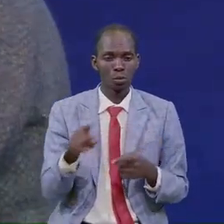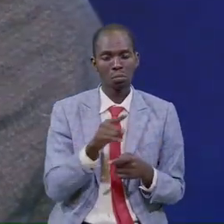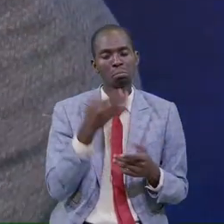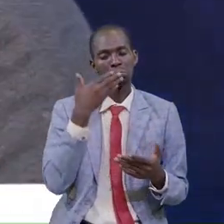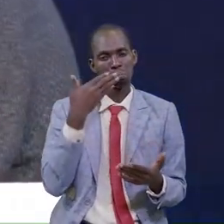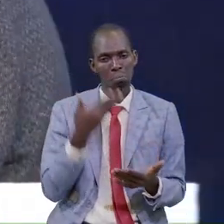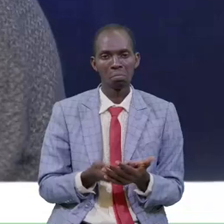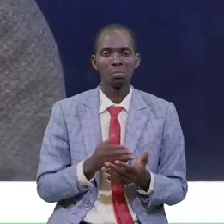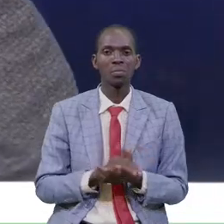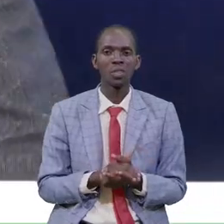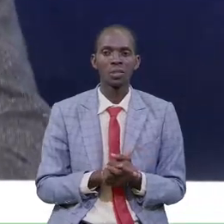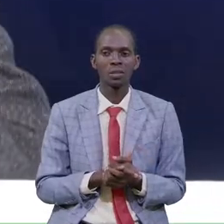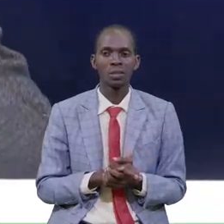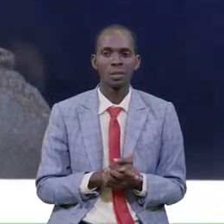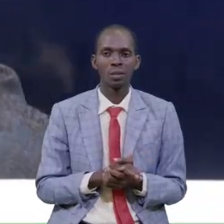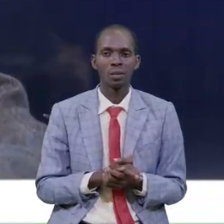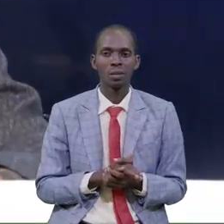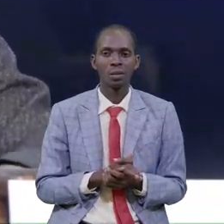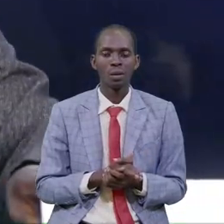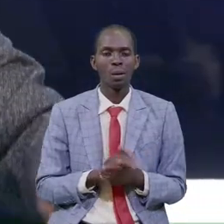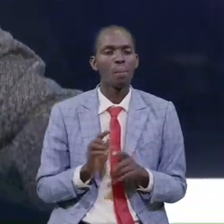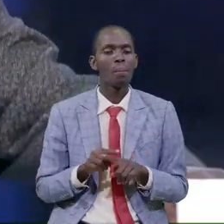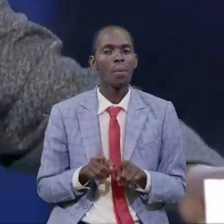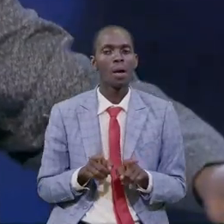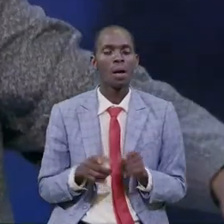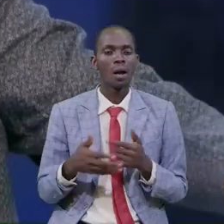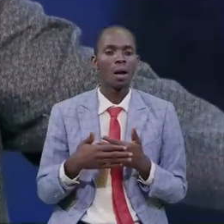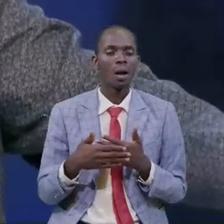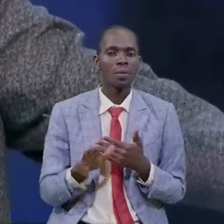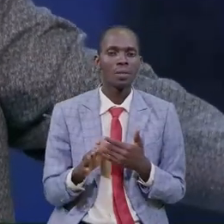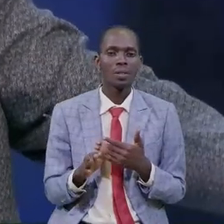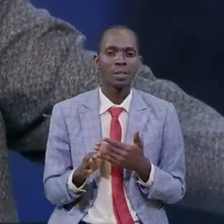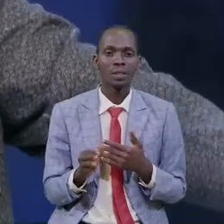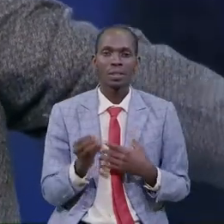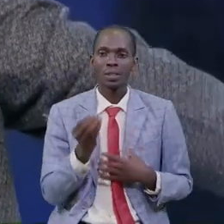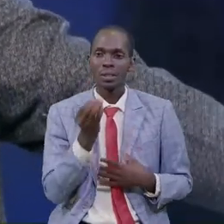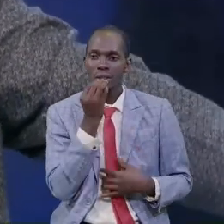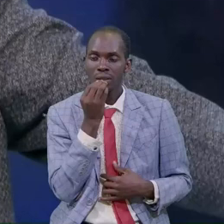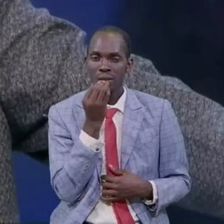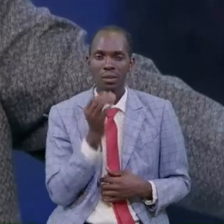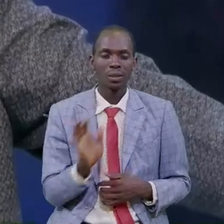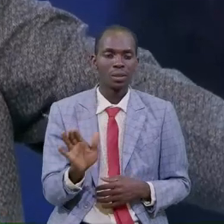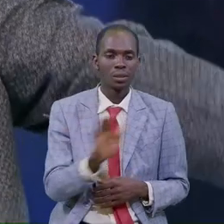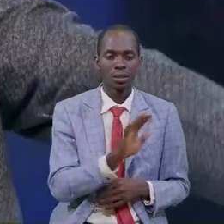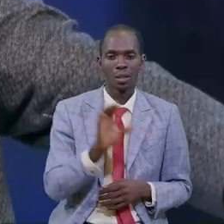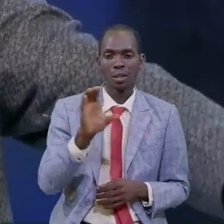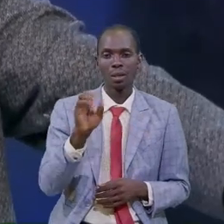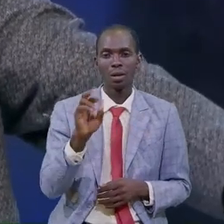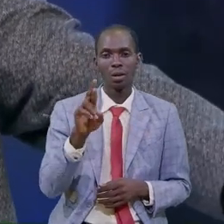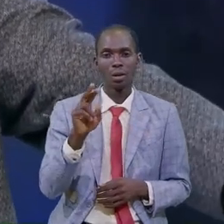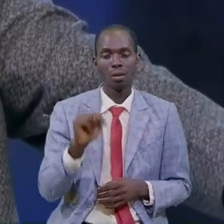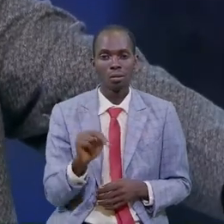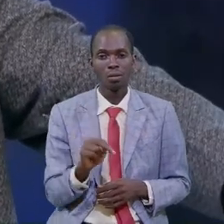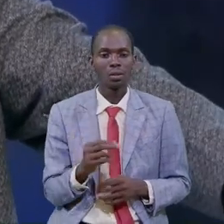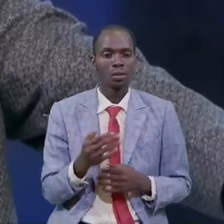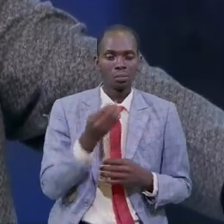très bon. But then, after chewing their corn, after chewing their food, they